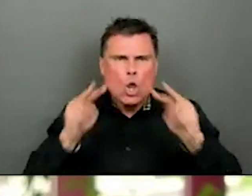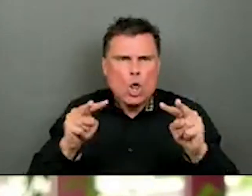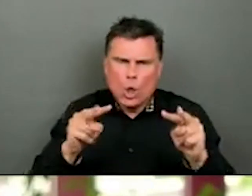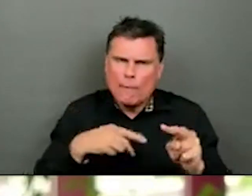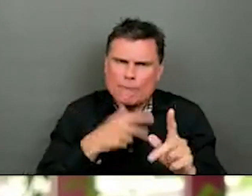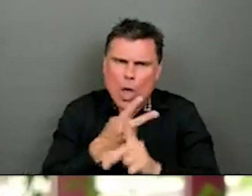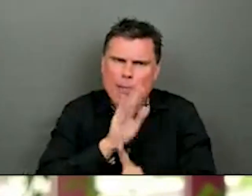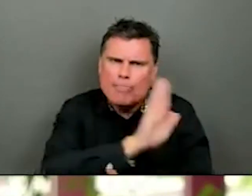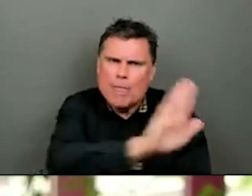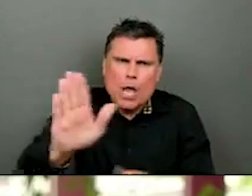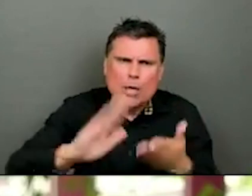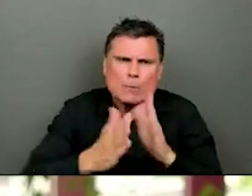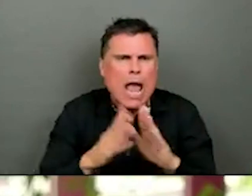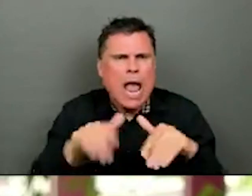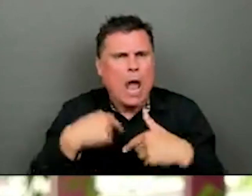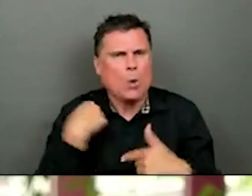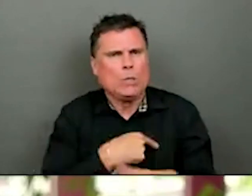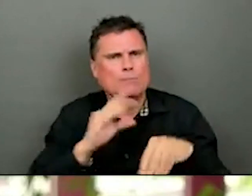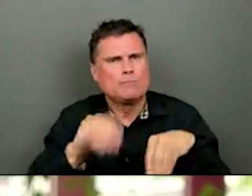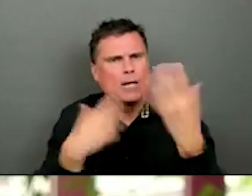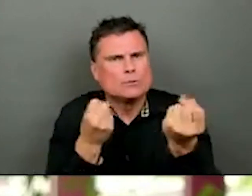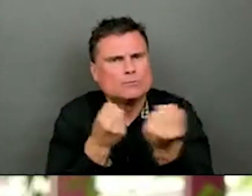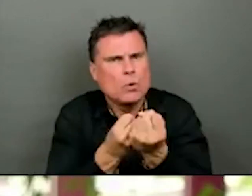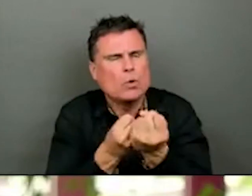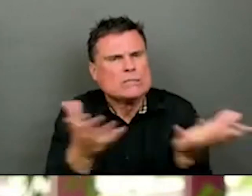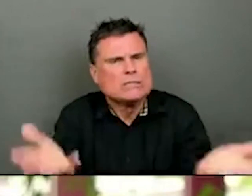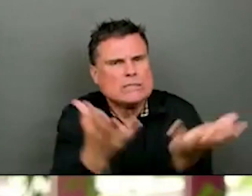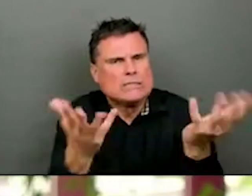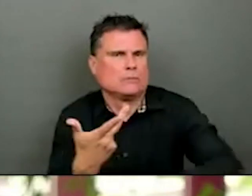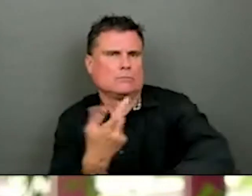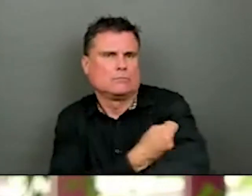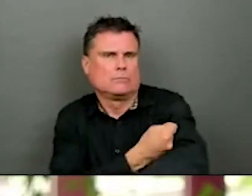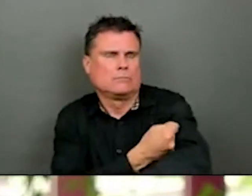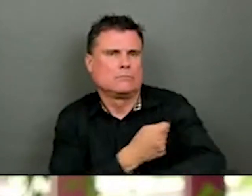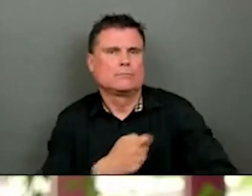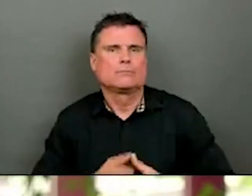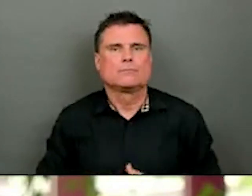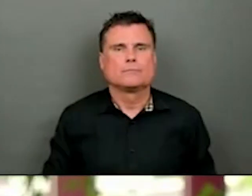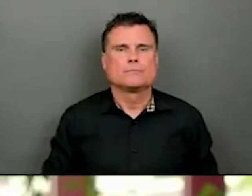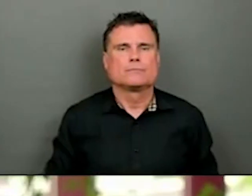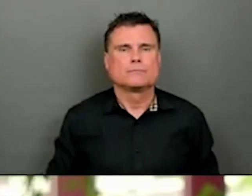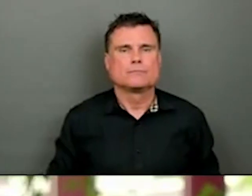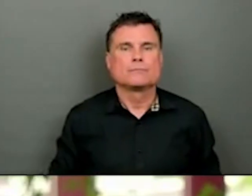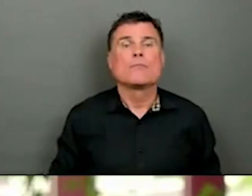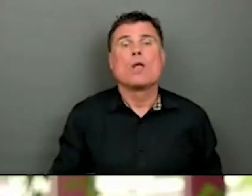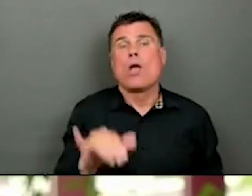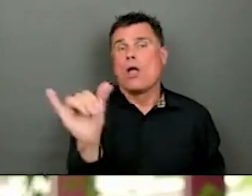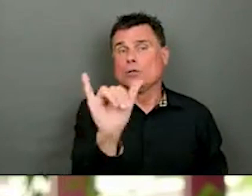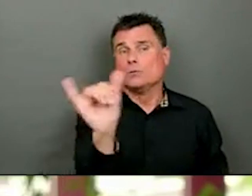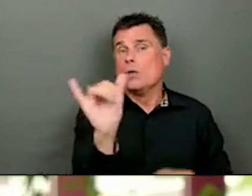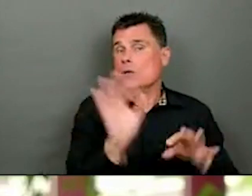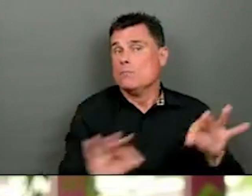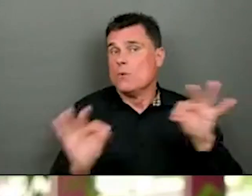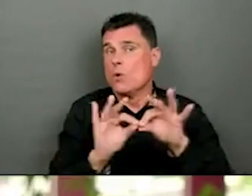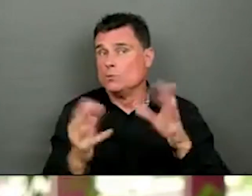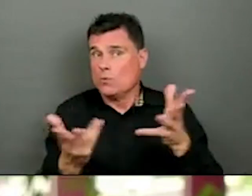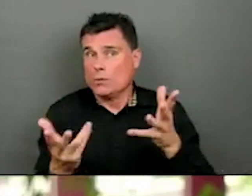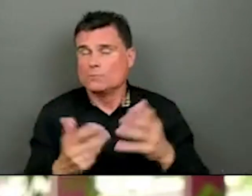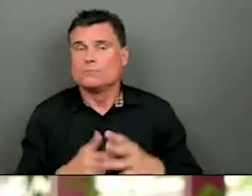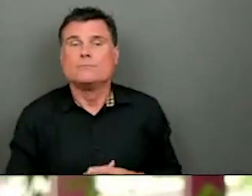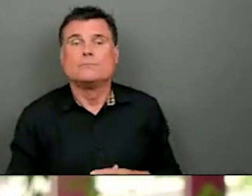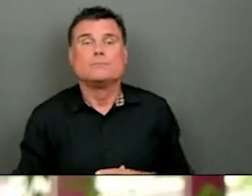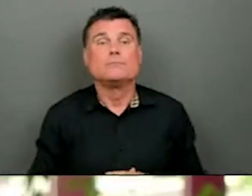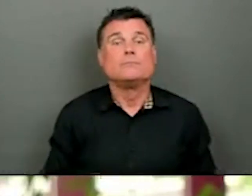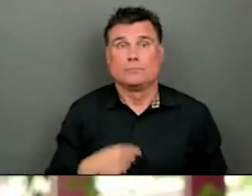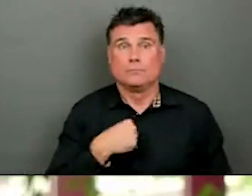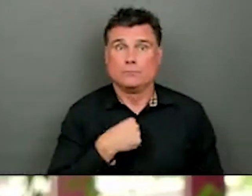what are the things that we need to do in each individual community? But the other thing I think that's really, really important, and I appeal to my